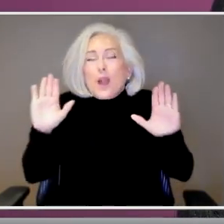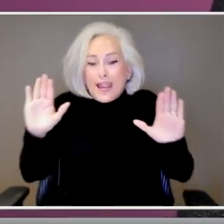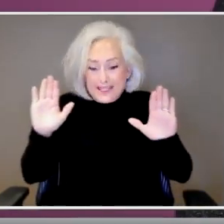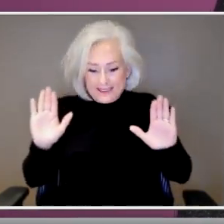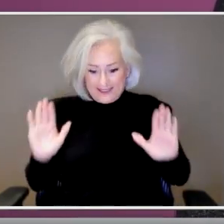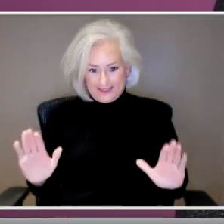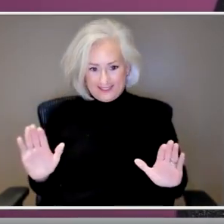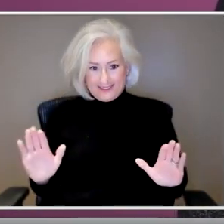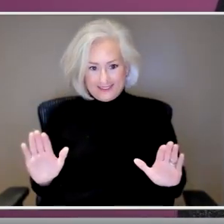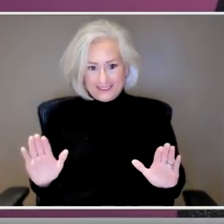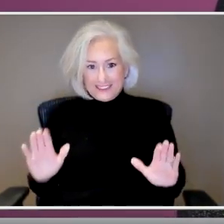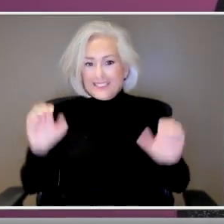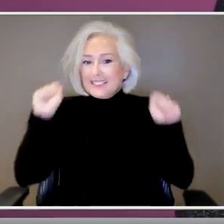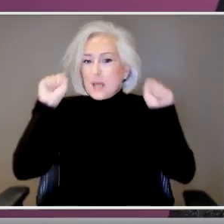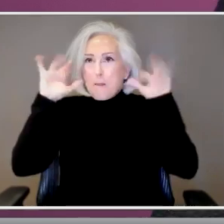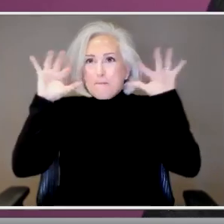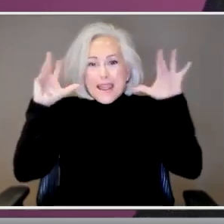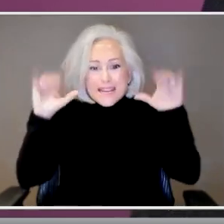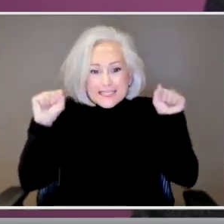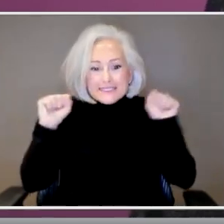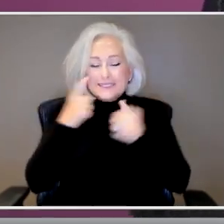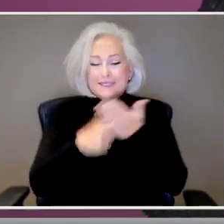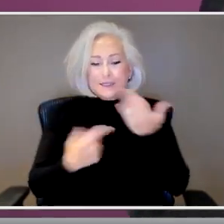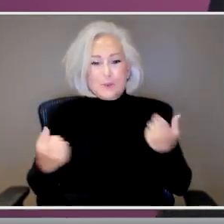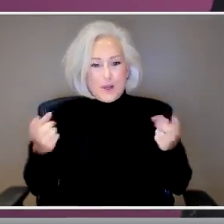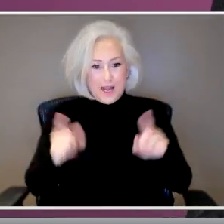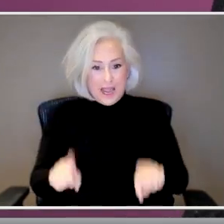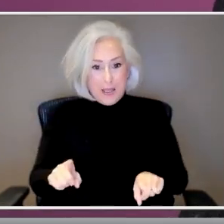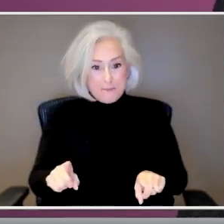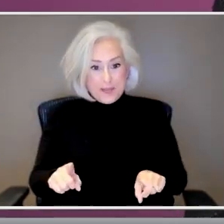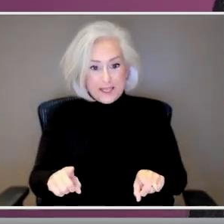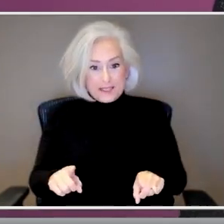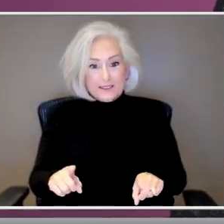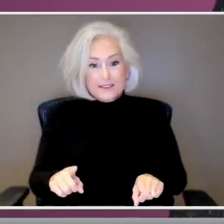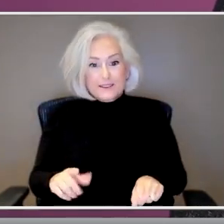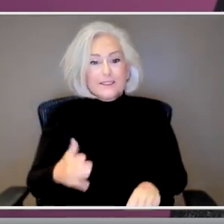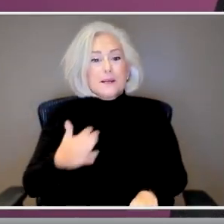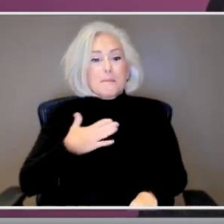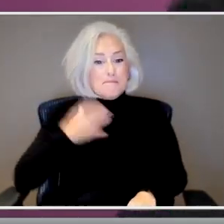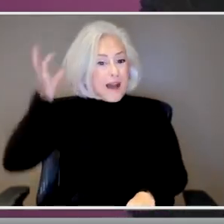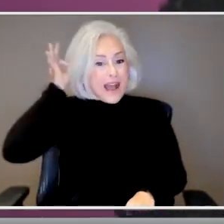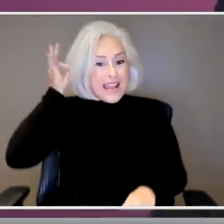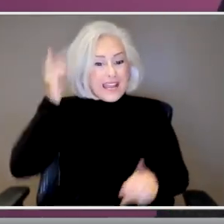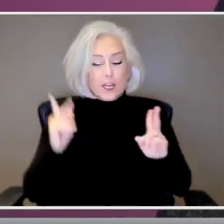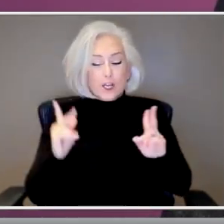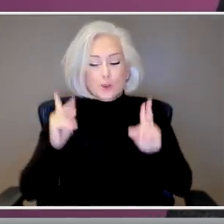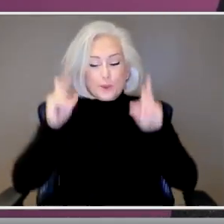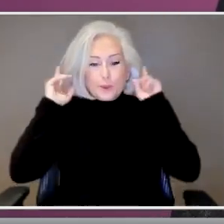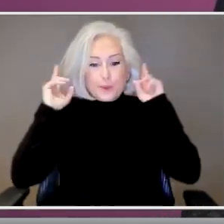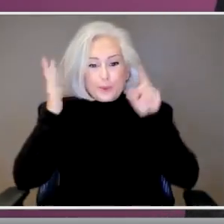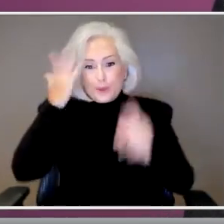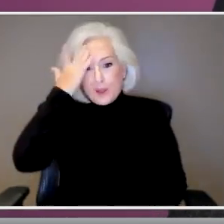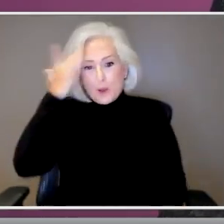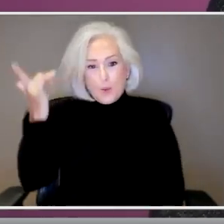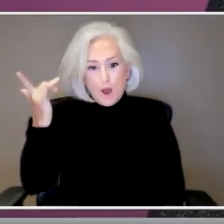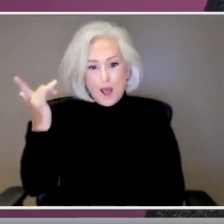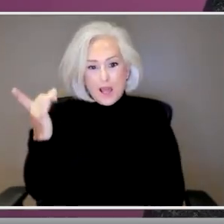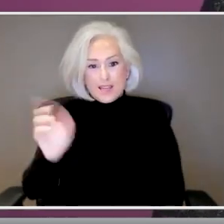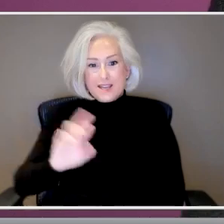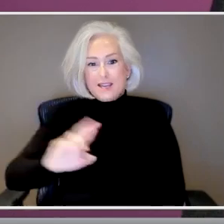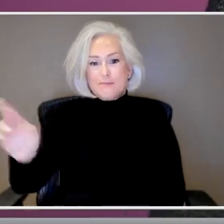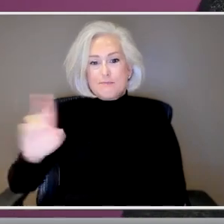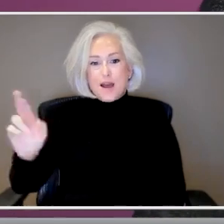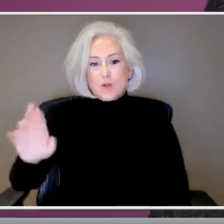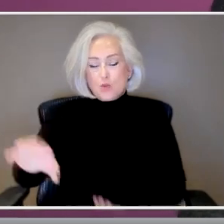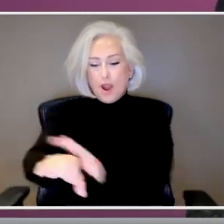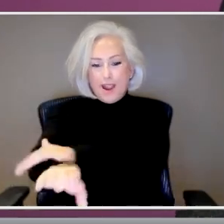It's amazing what they did. But I cut my hair off because my right arm would get so tired. And